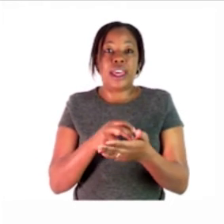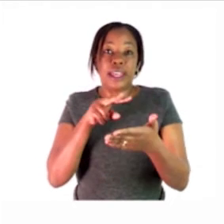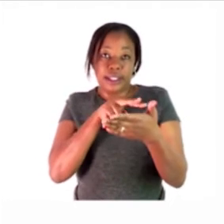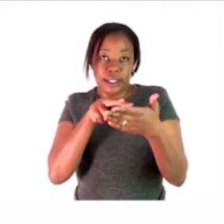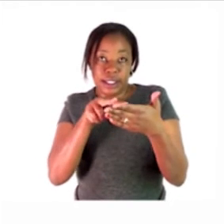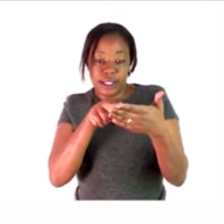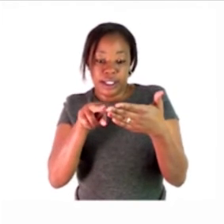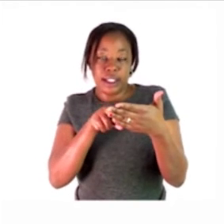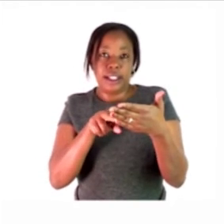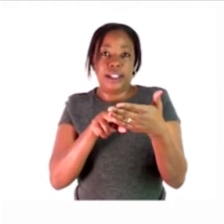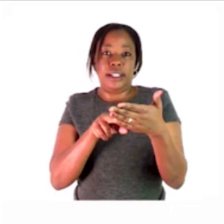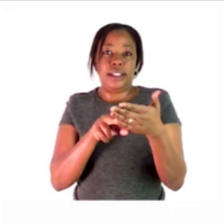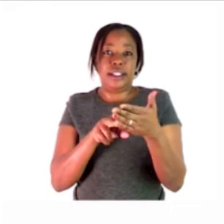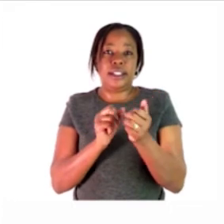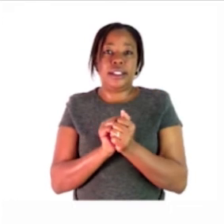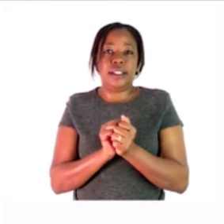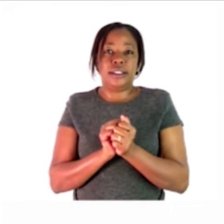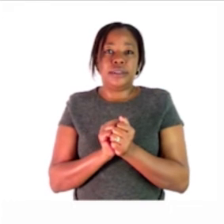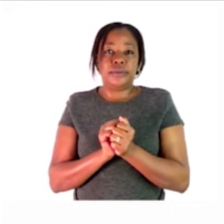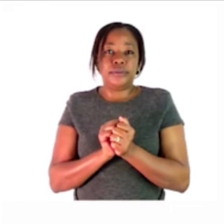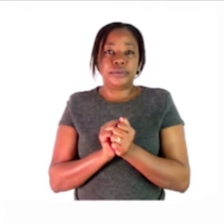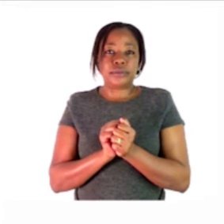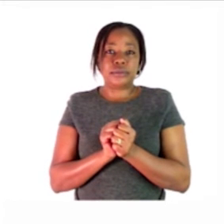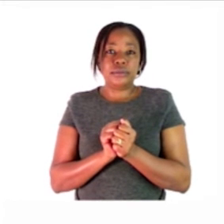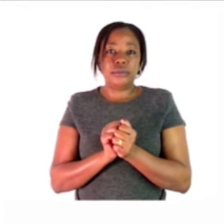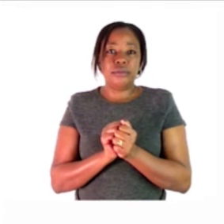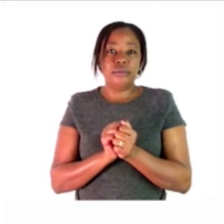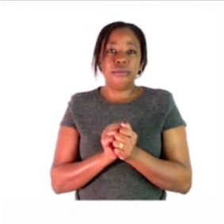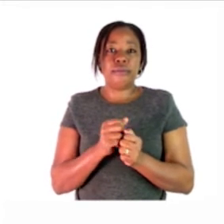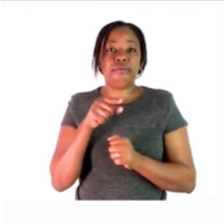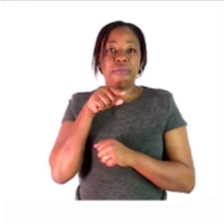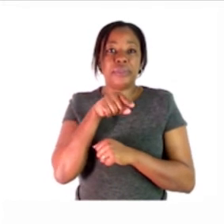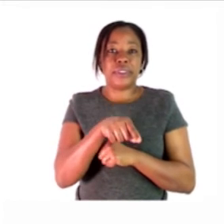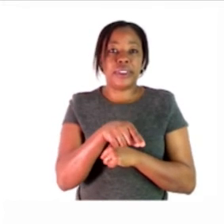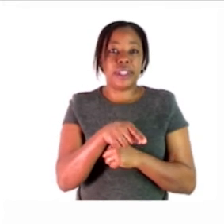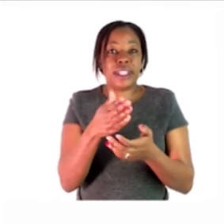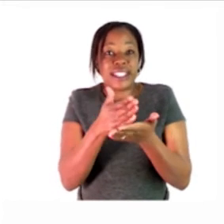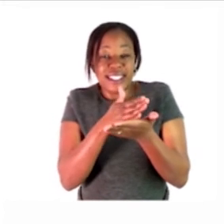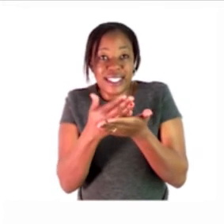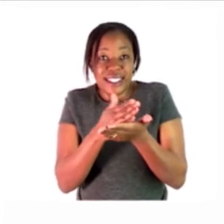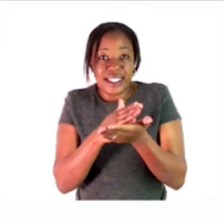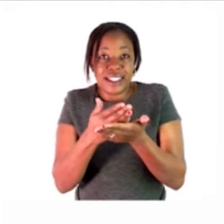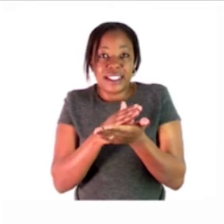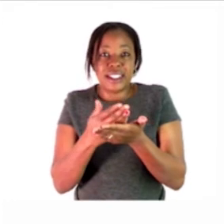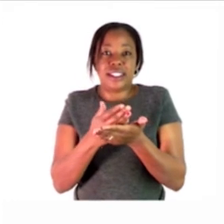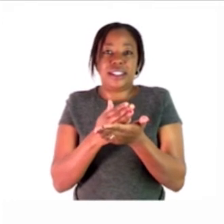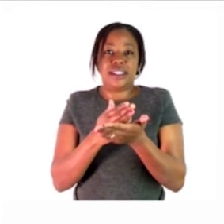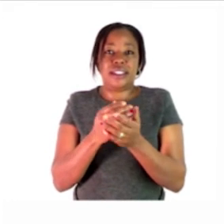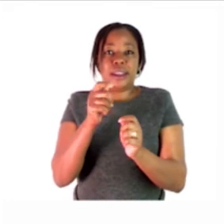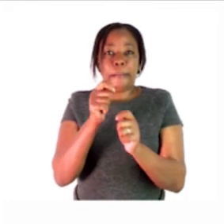answer. There is some or any milk in the fridge. There